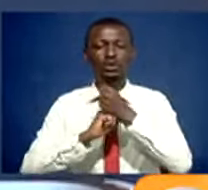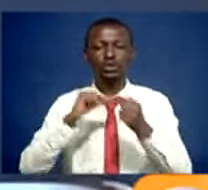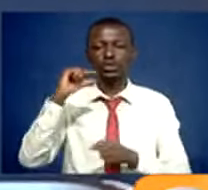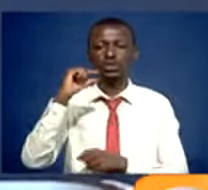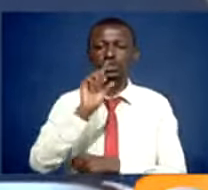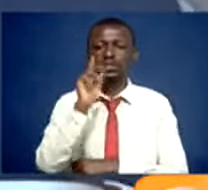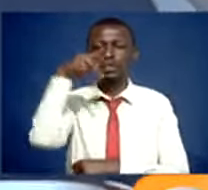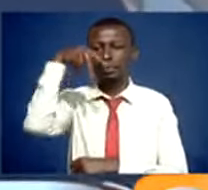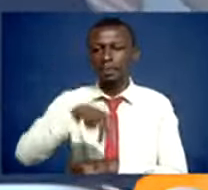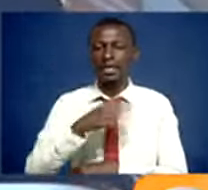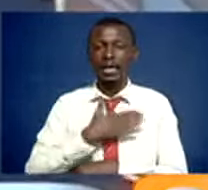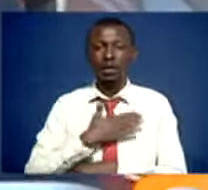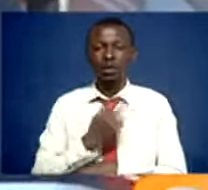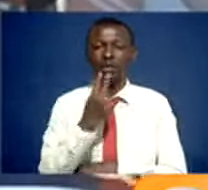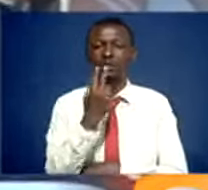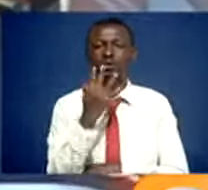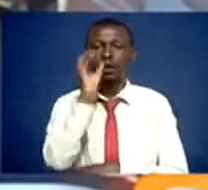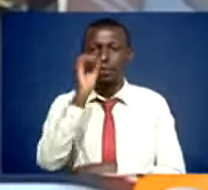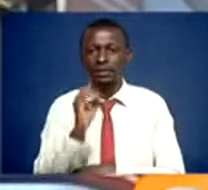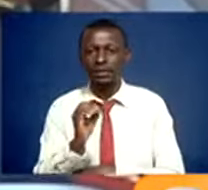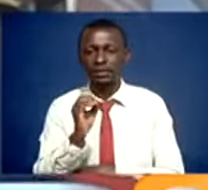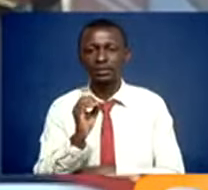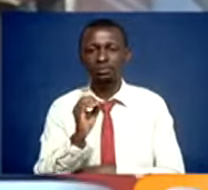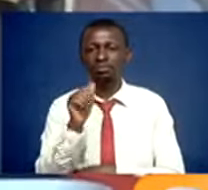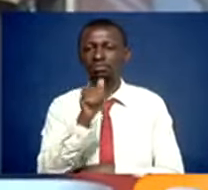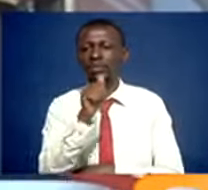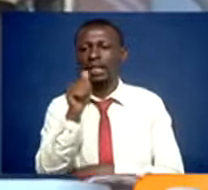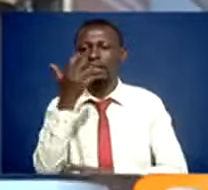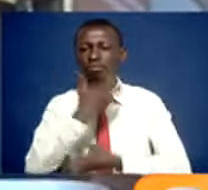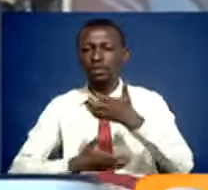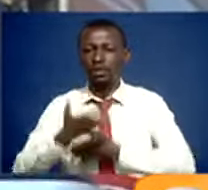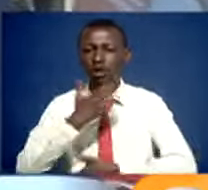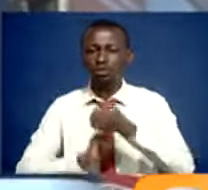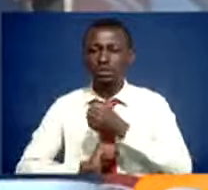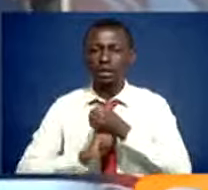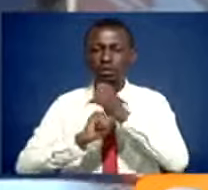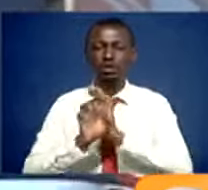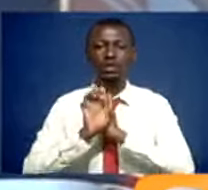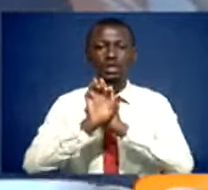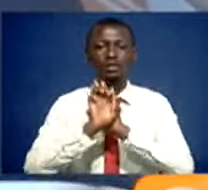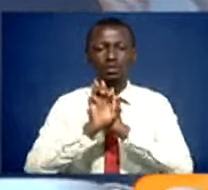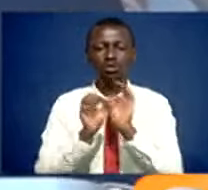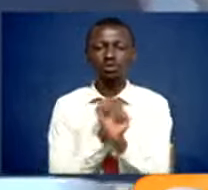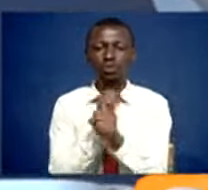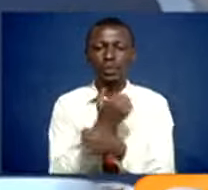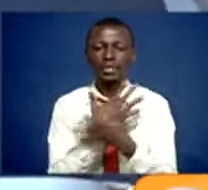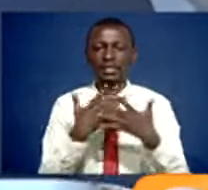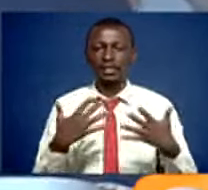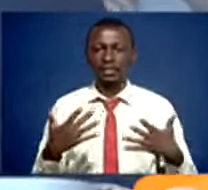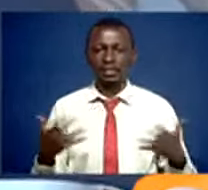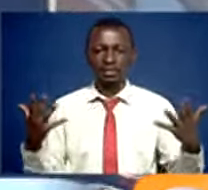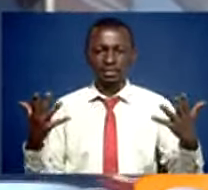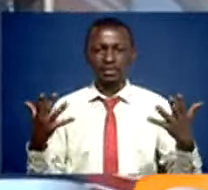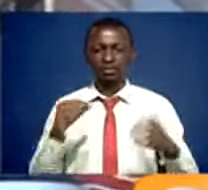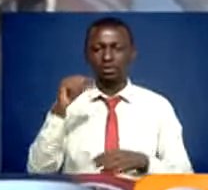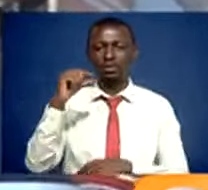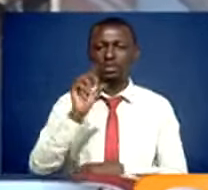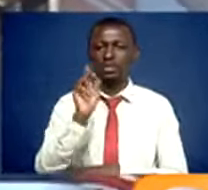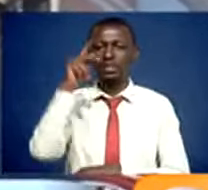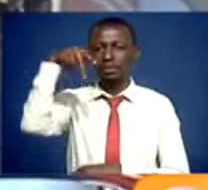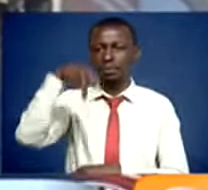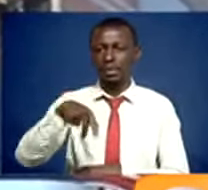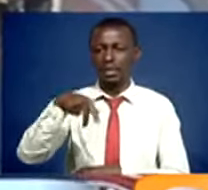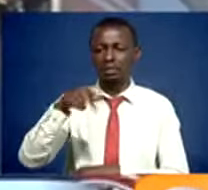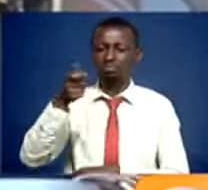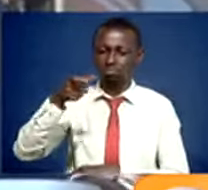25%, while its indirect support to other economic pillars such as manufacturing boosts the GDP by a